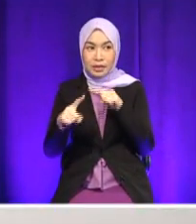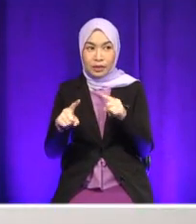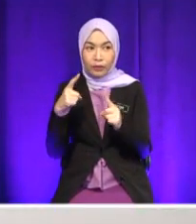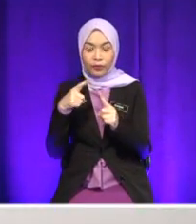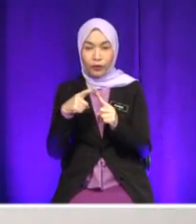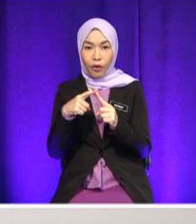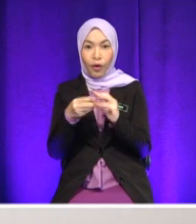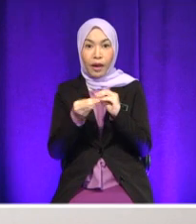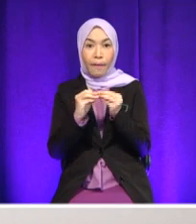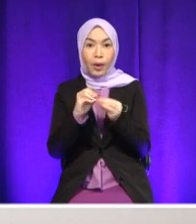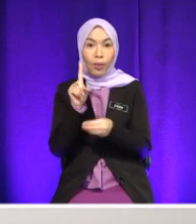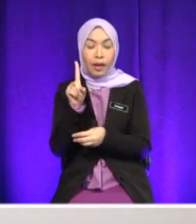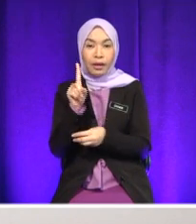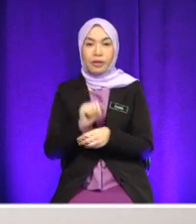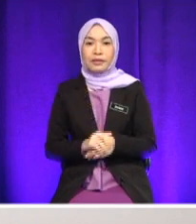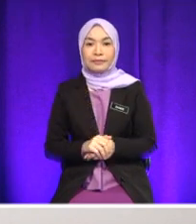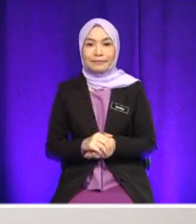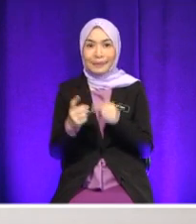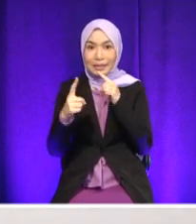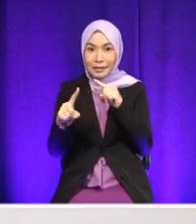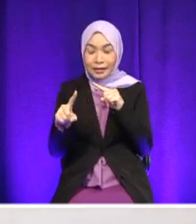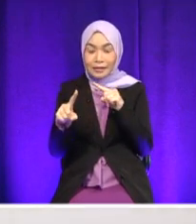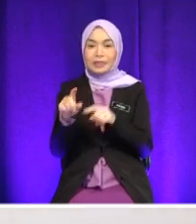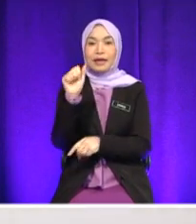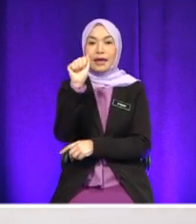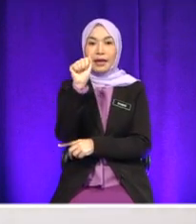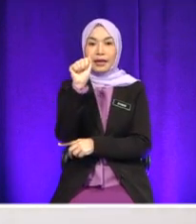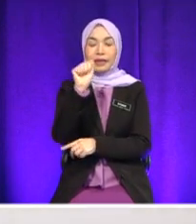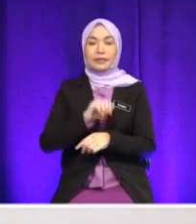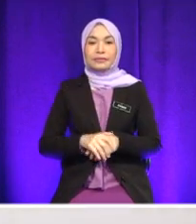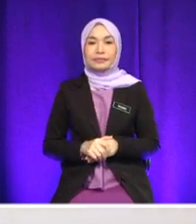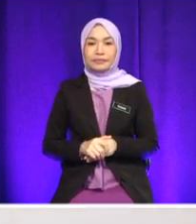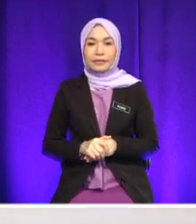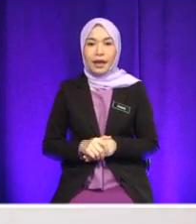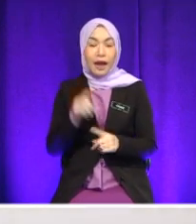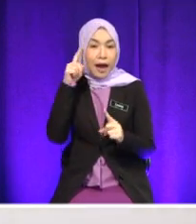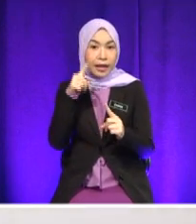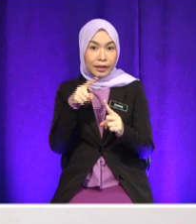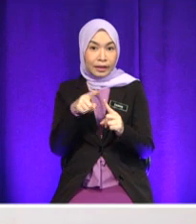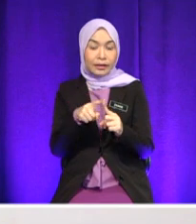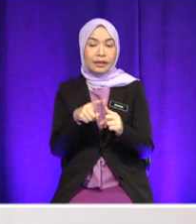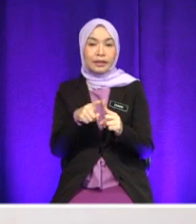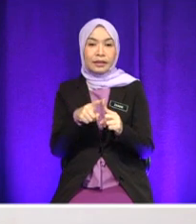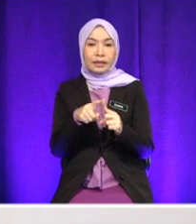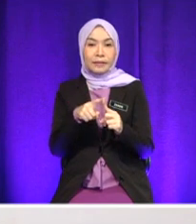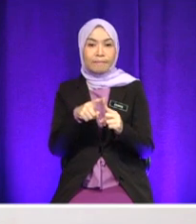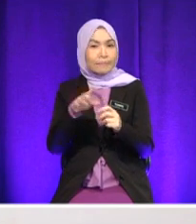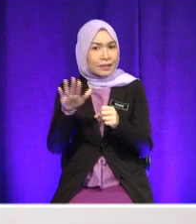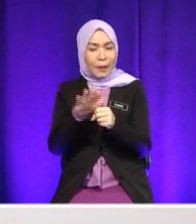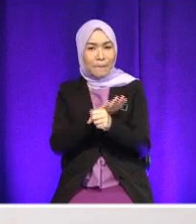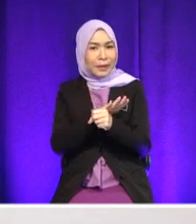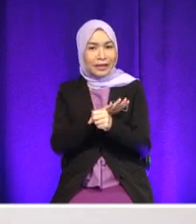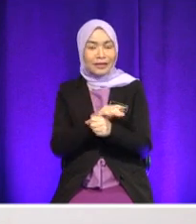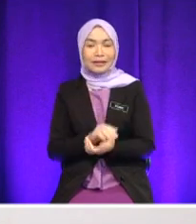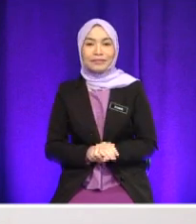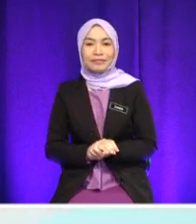I think the answer is A, agree completely. Agree completely. Okay, let's check. Is it correct?